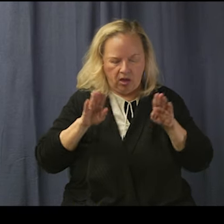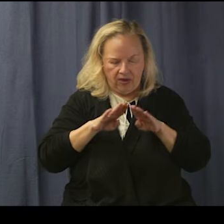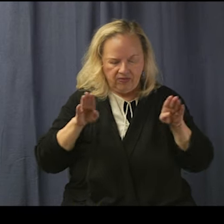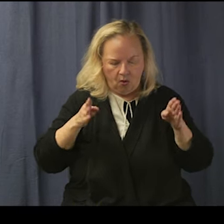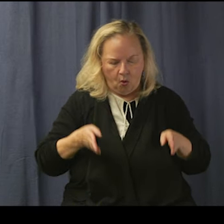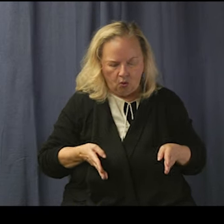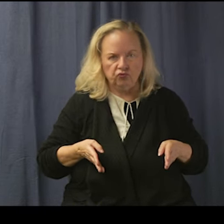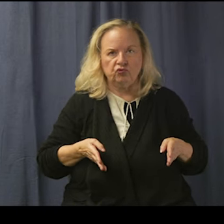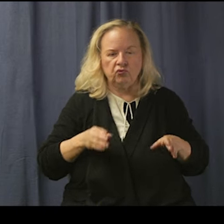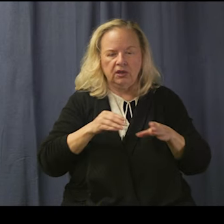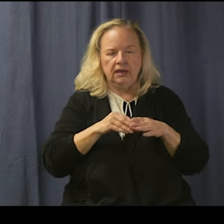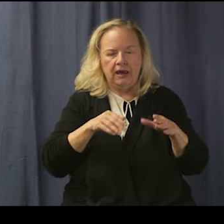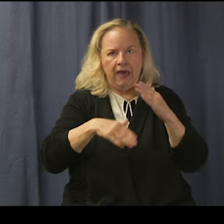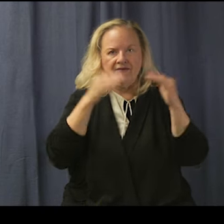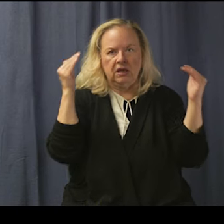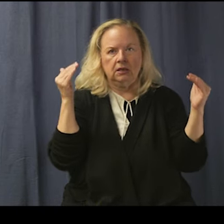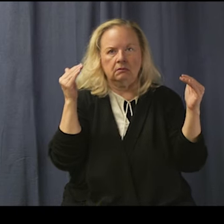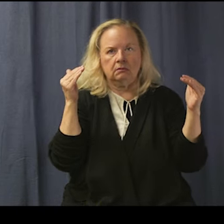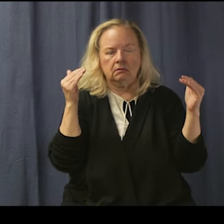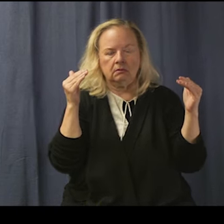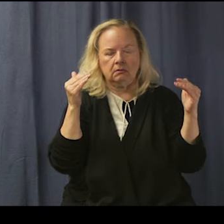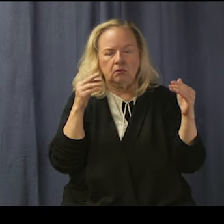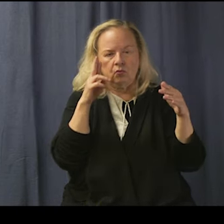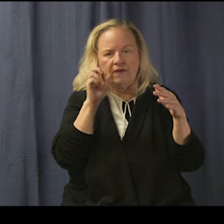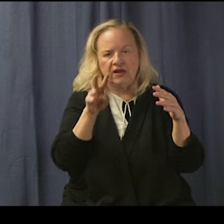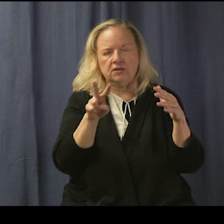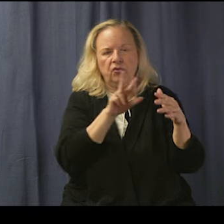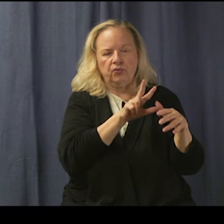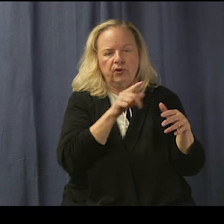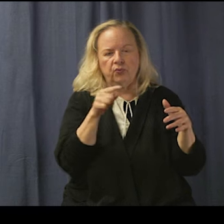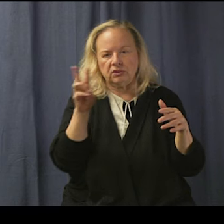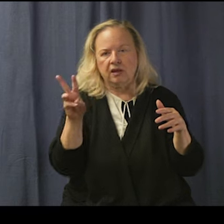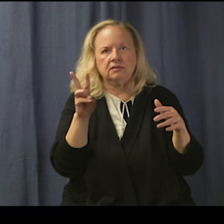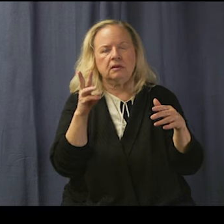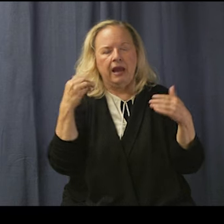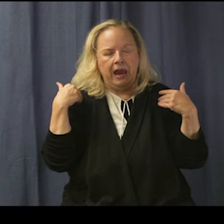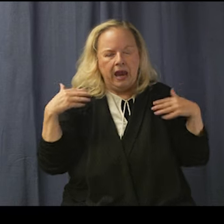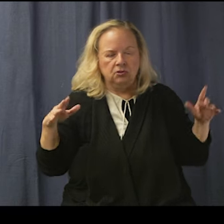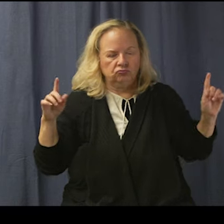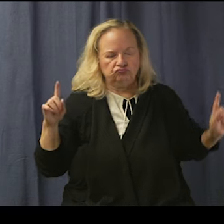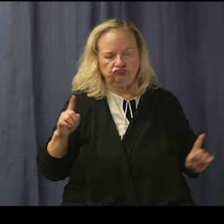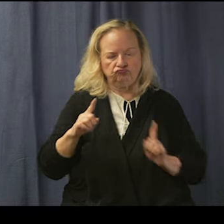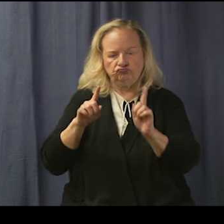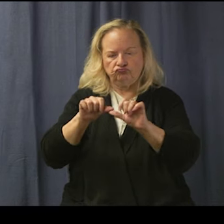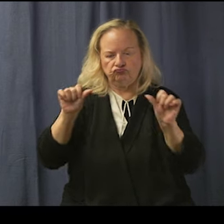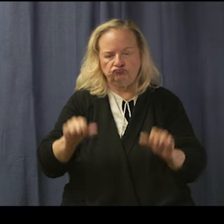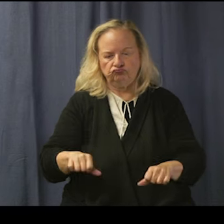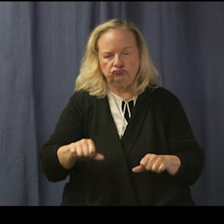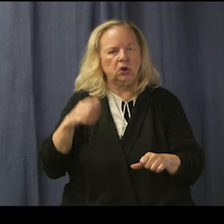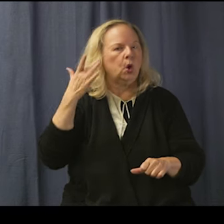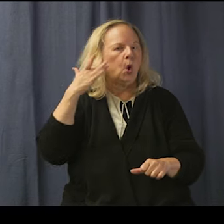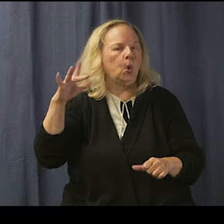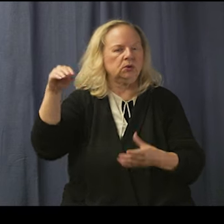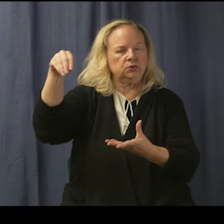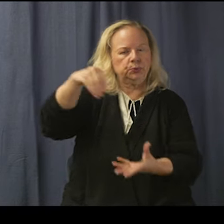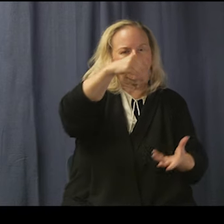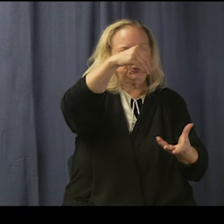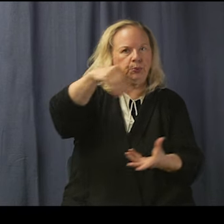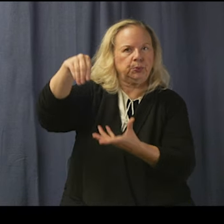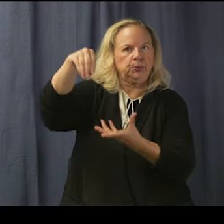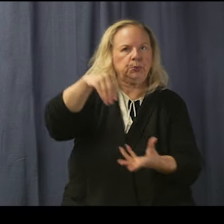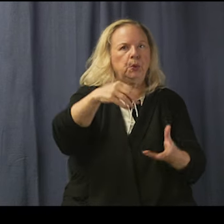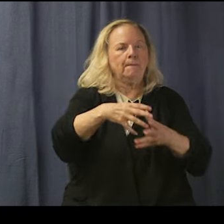incense that's in heaven. It says in Revelation 8, 3 through 6, another angel came and stood at the altar having a golden censer. There was